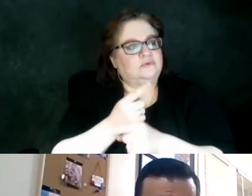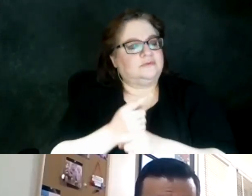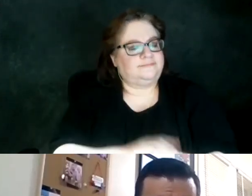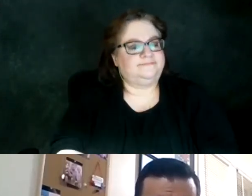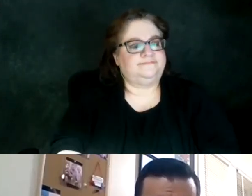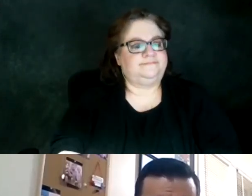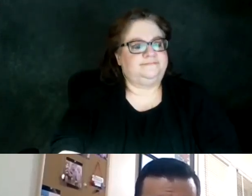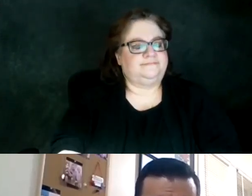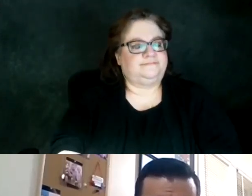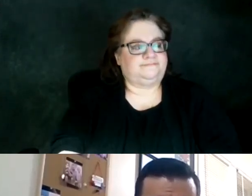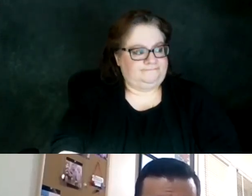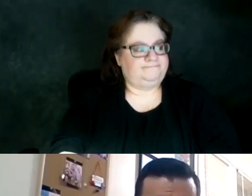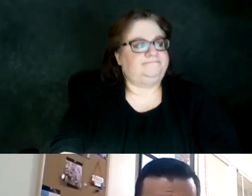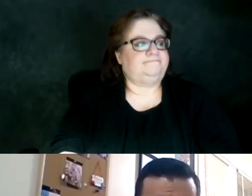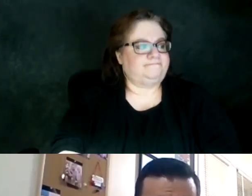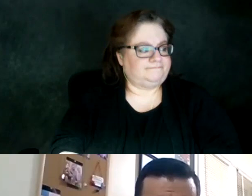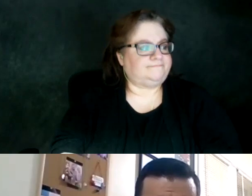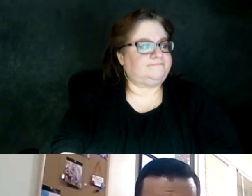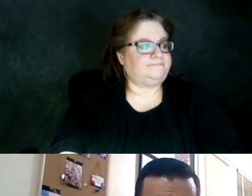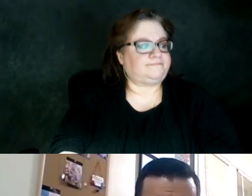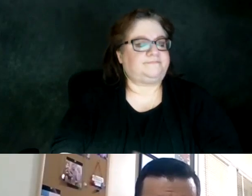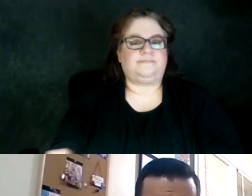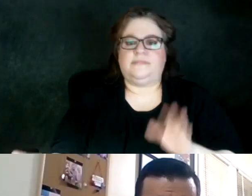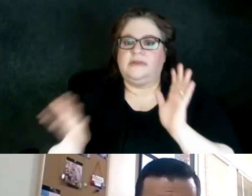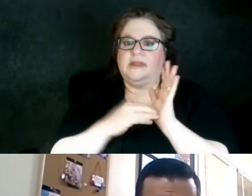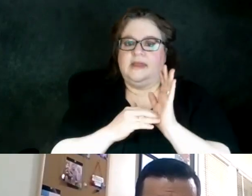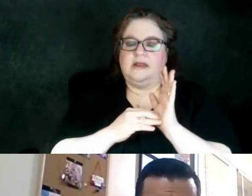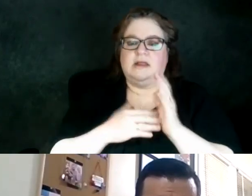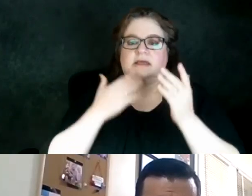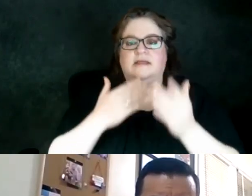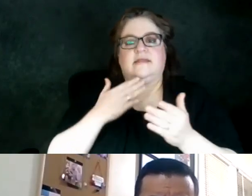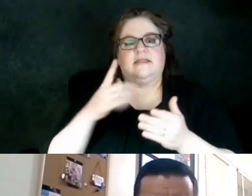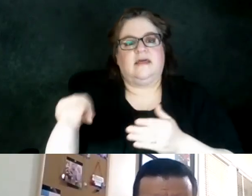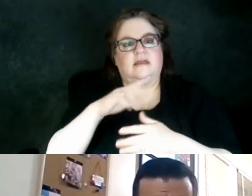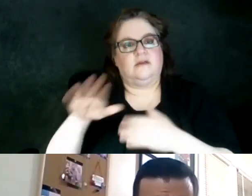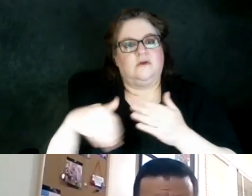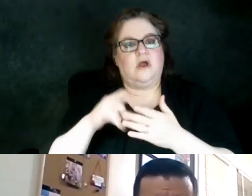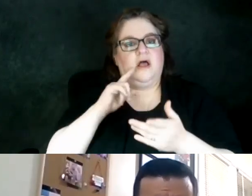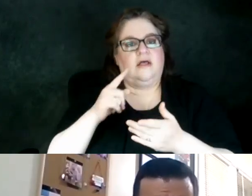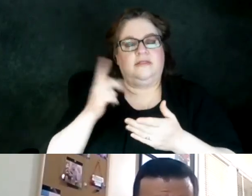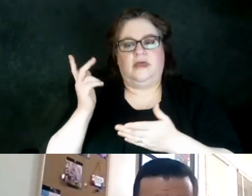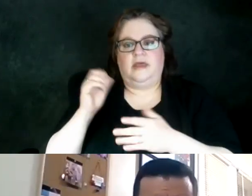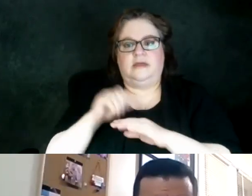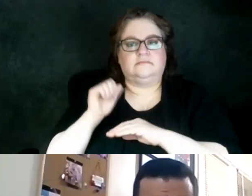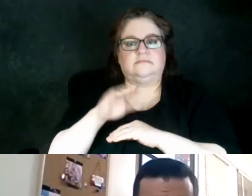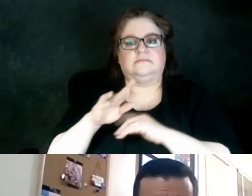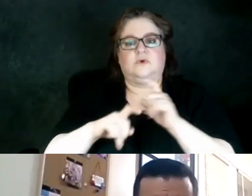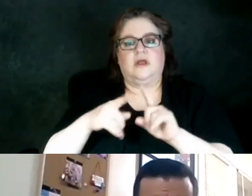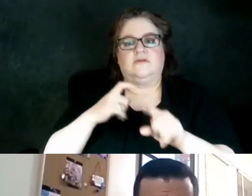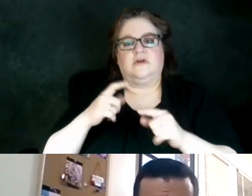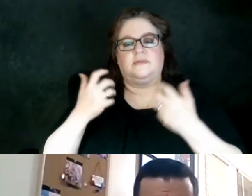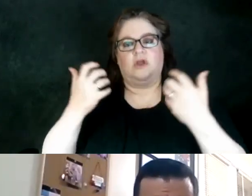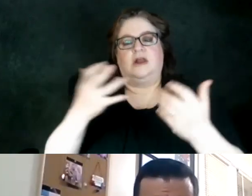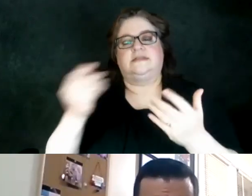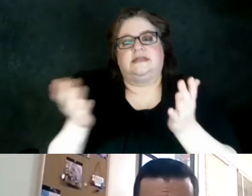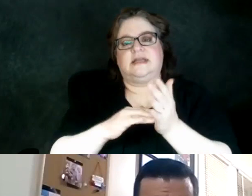Absolutely. Absolutely. Well, again, I want to thank everyone that submitted questions from our audience. And again,